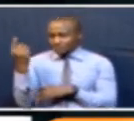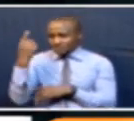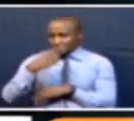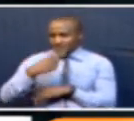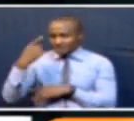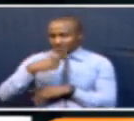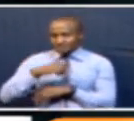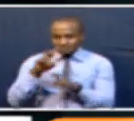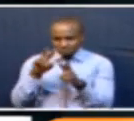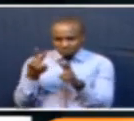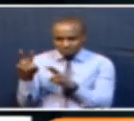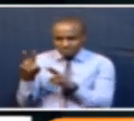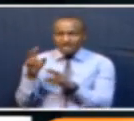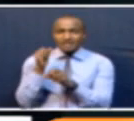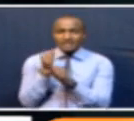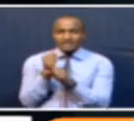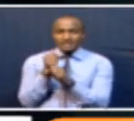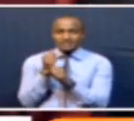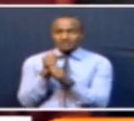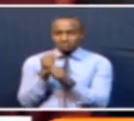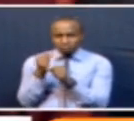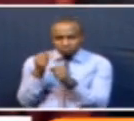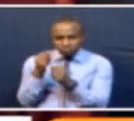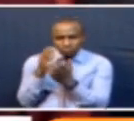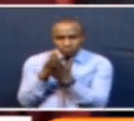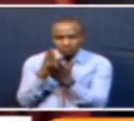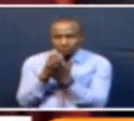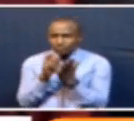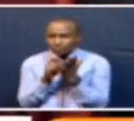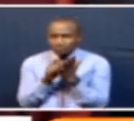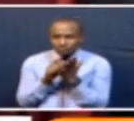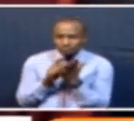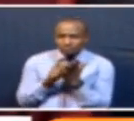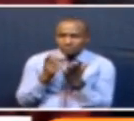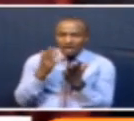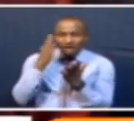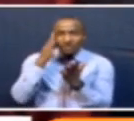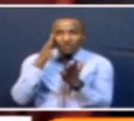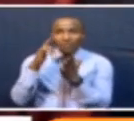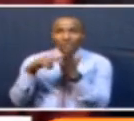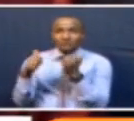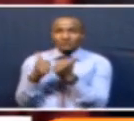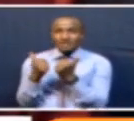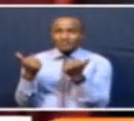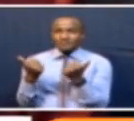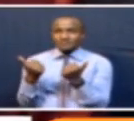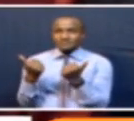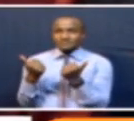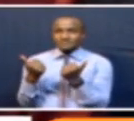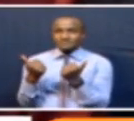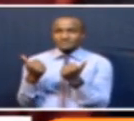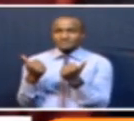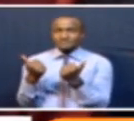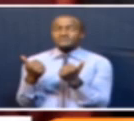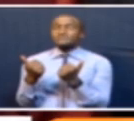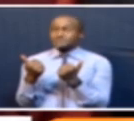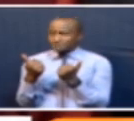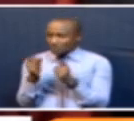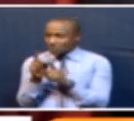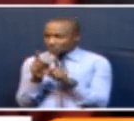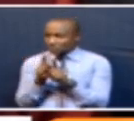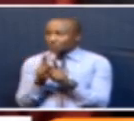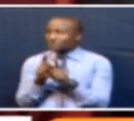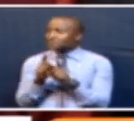they were able to do a fact-finding mission as to determine what happened and what, as far as what